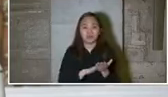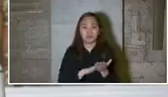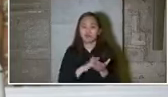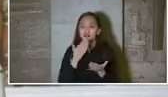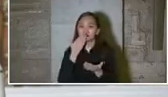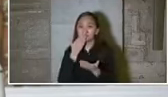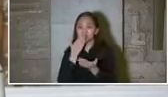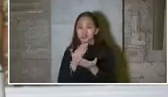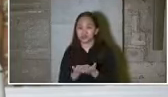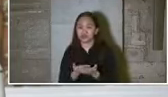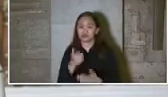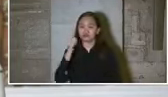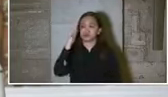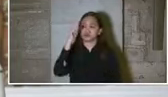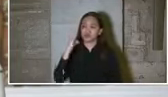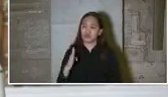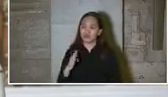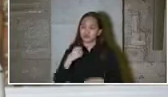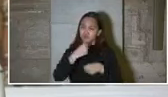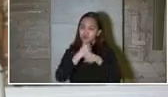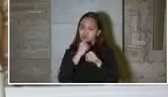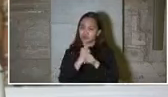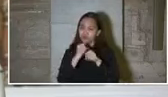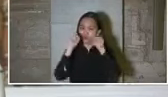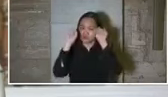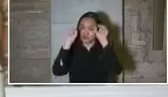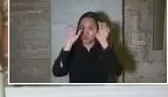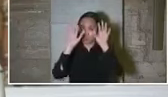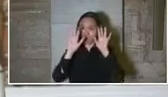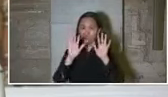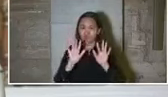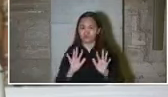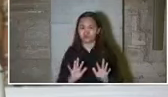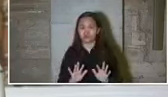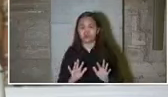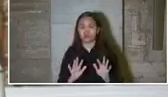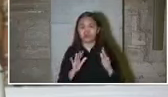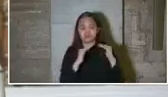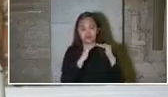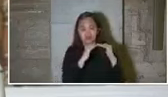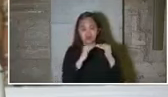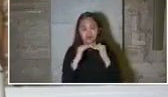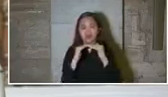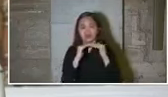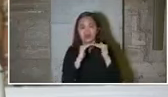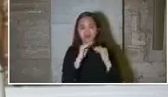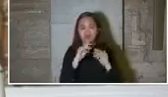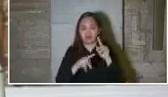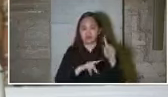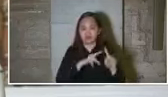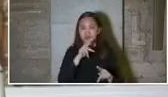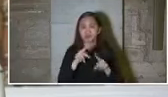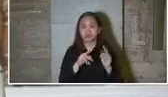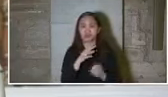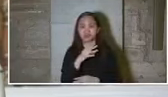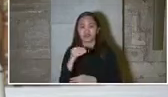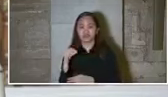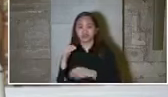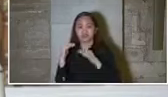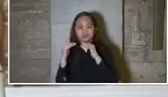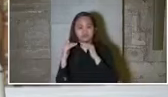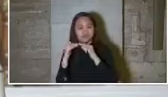God makes rain to fall on the just and the unjust.